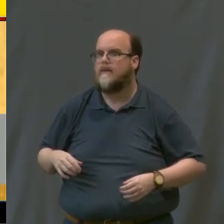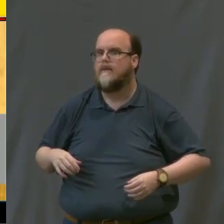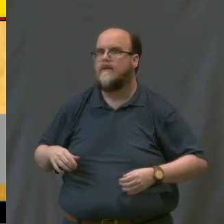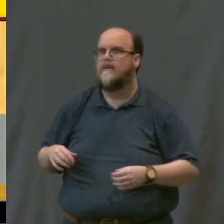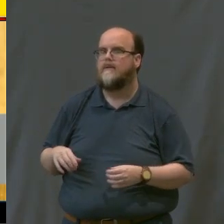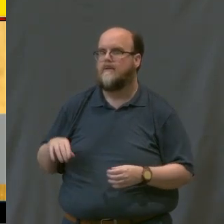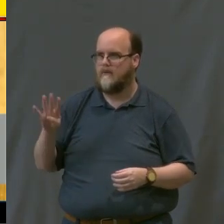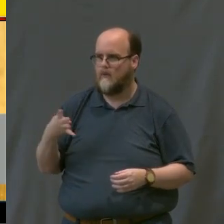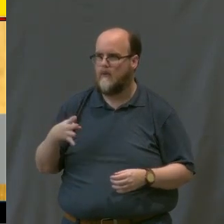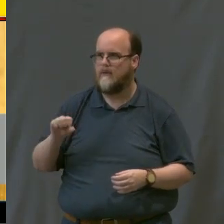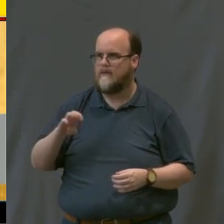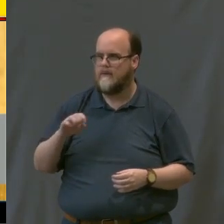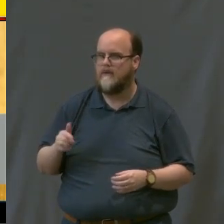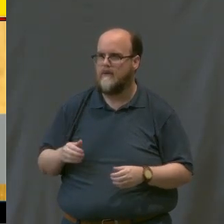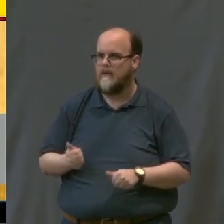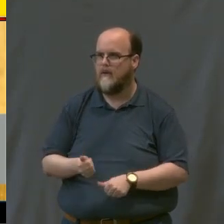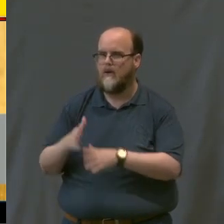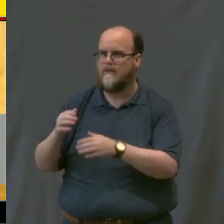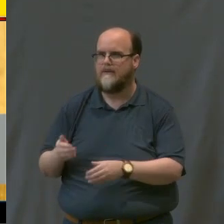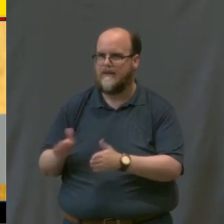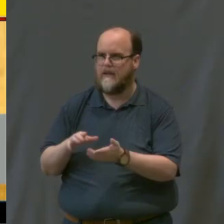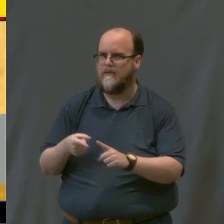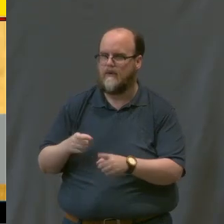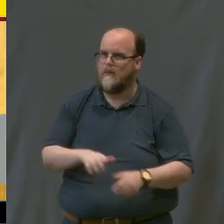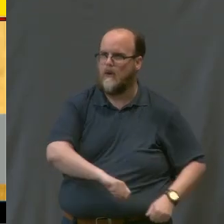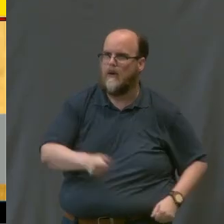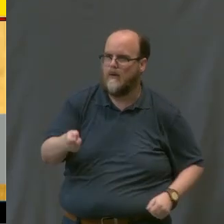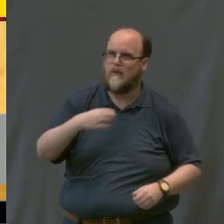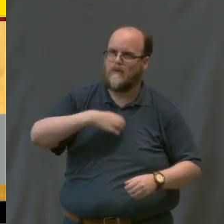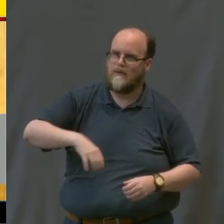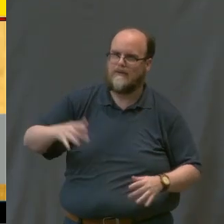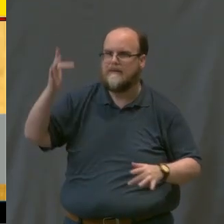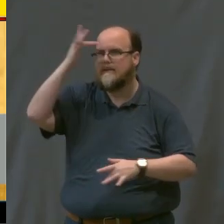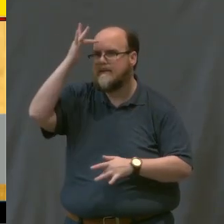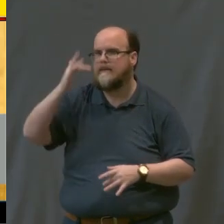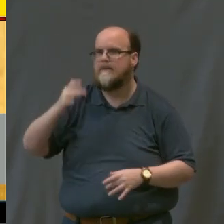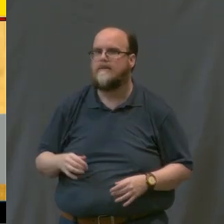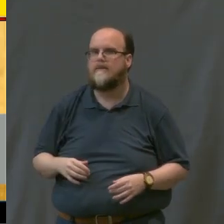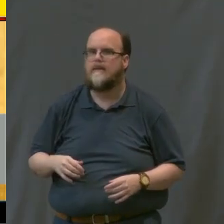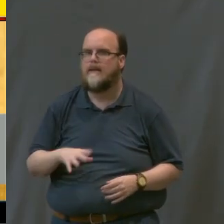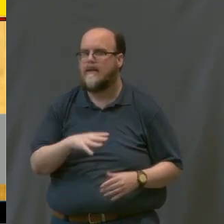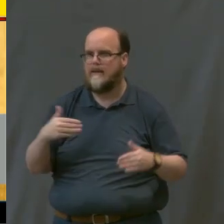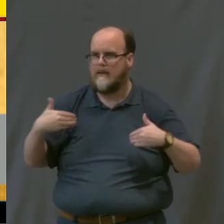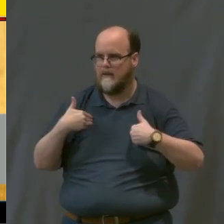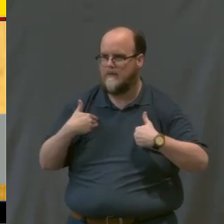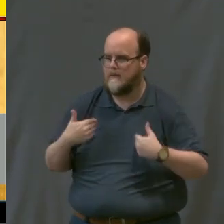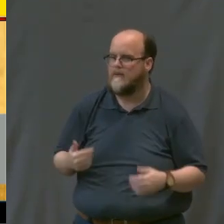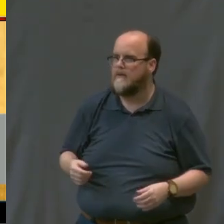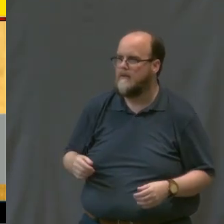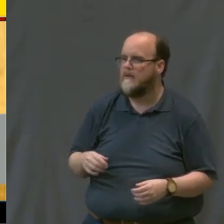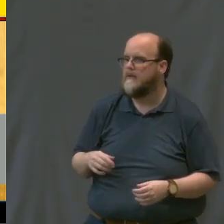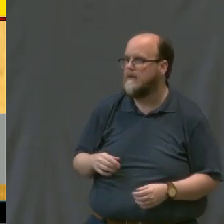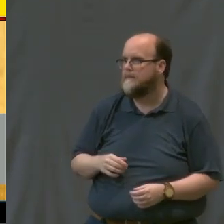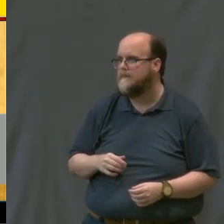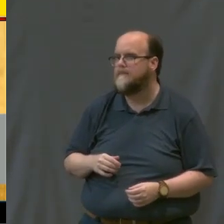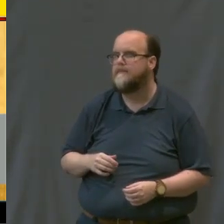that causes death by the sword, by hunger, by disease, and beasts of the